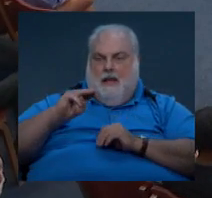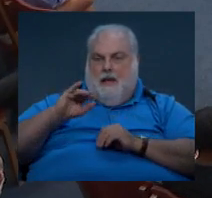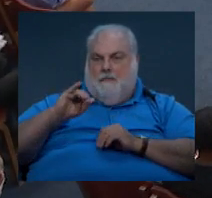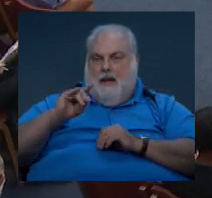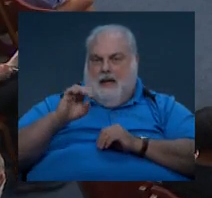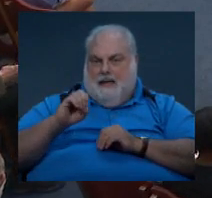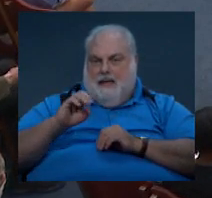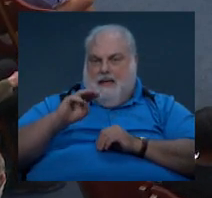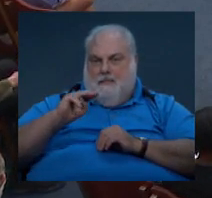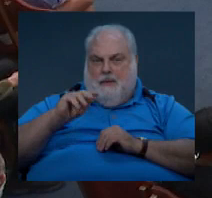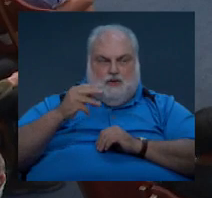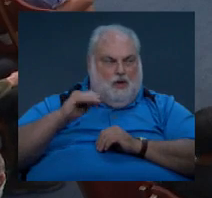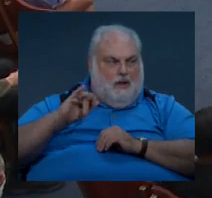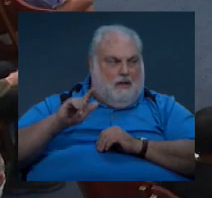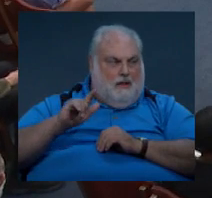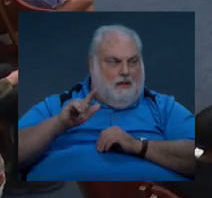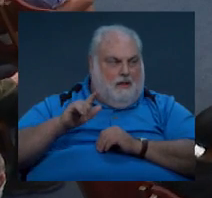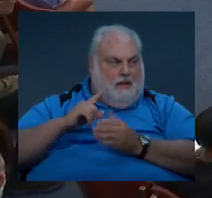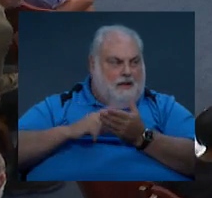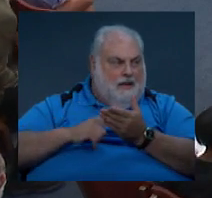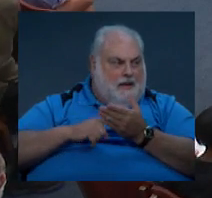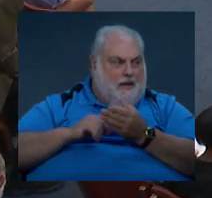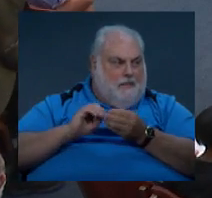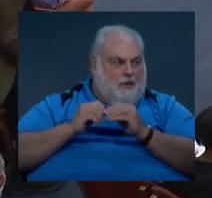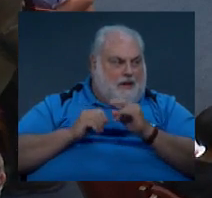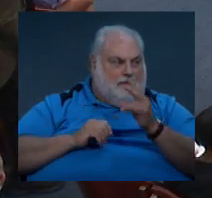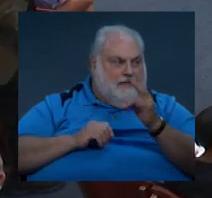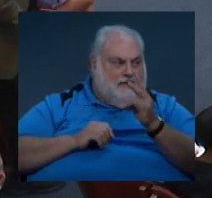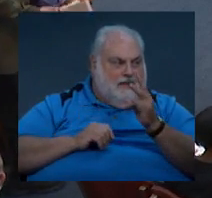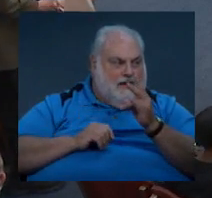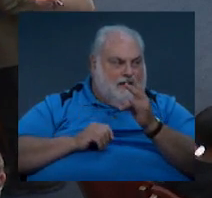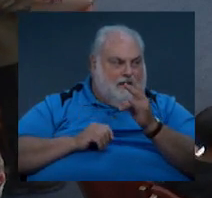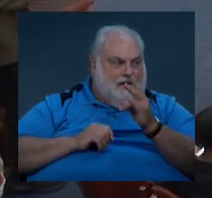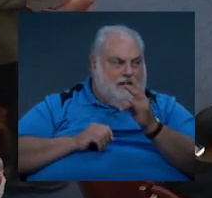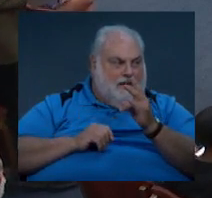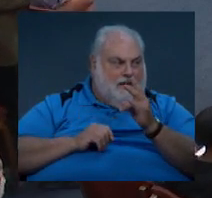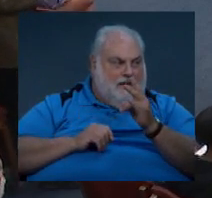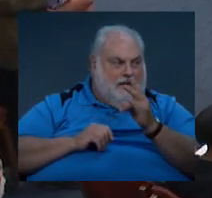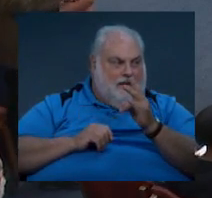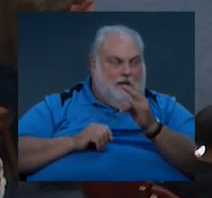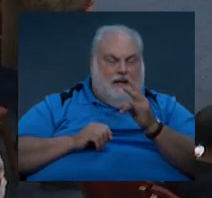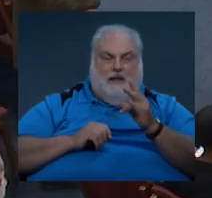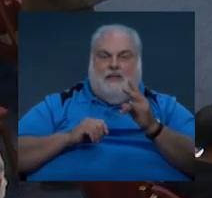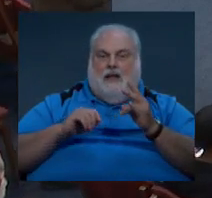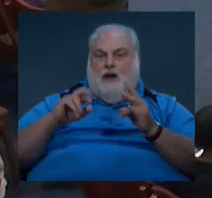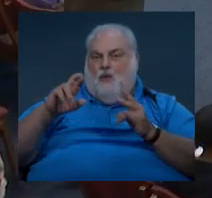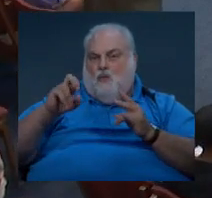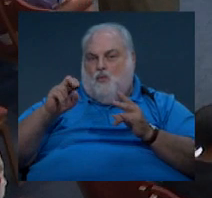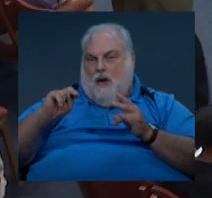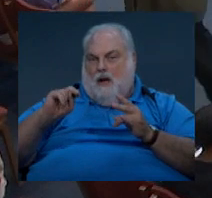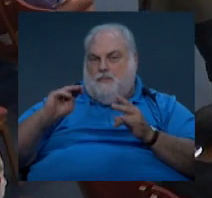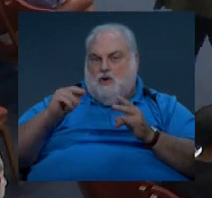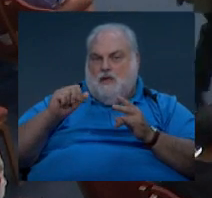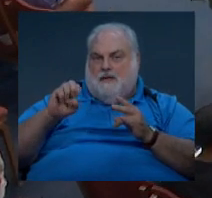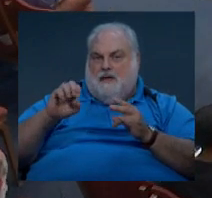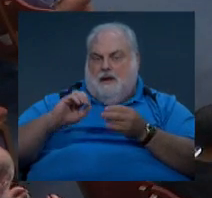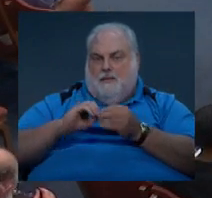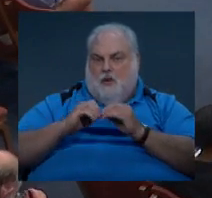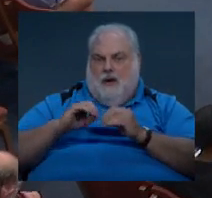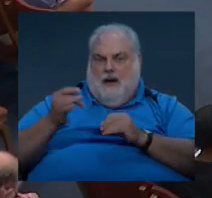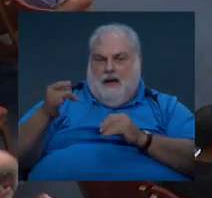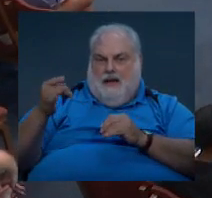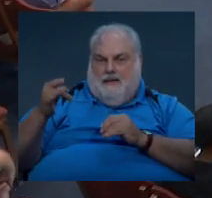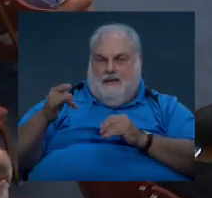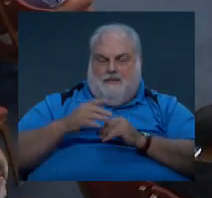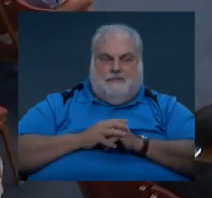Mitchell wanted to visit about item number 17, and after Mr. Mike Mitchell, we'll ask Mr. Ron Muse to please come up to discuss item number 18.